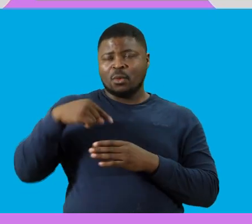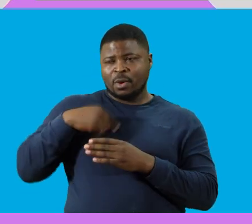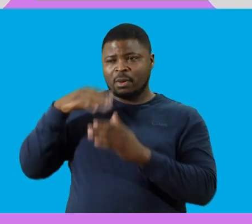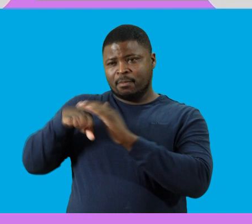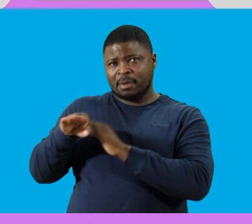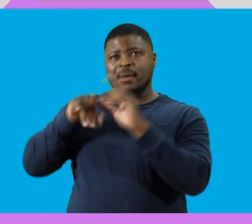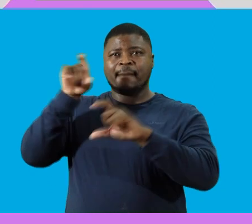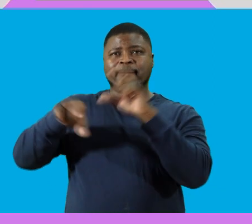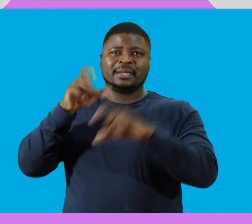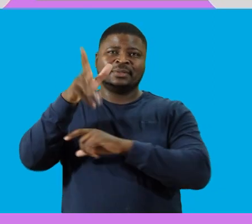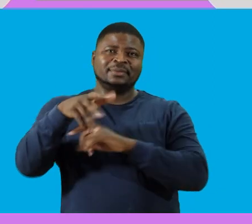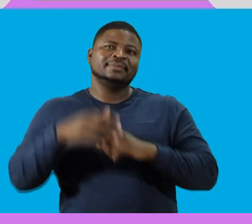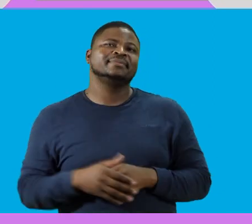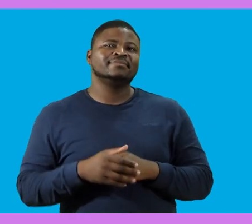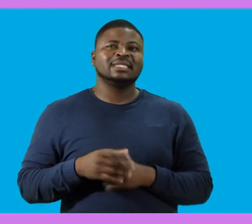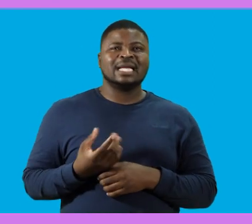party.